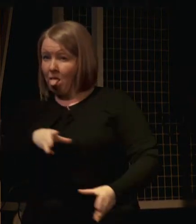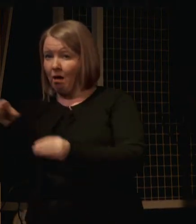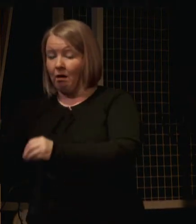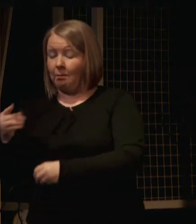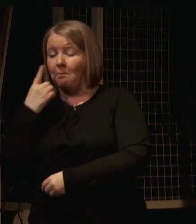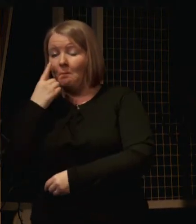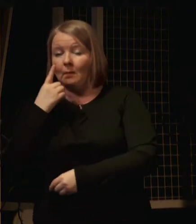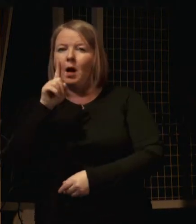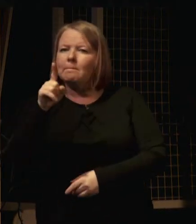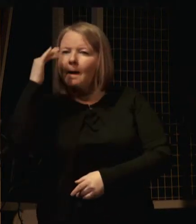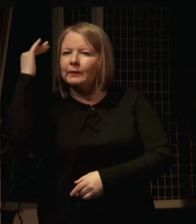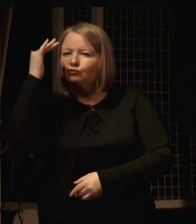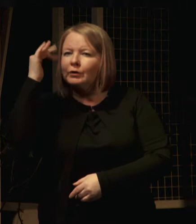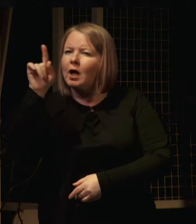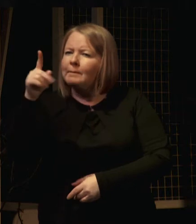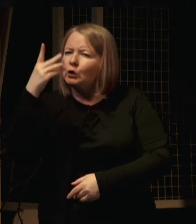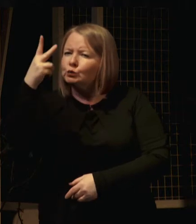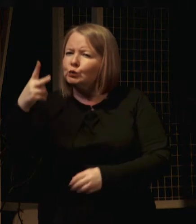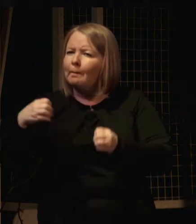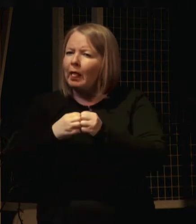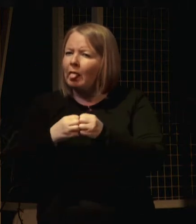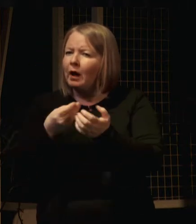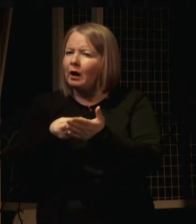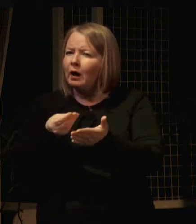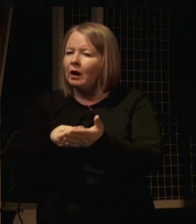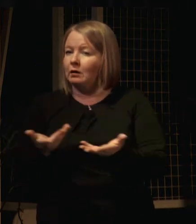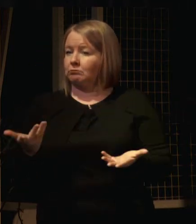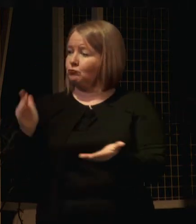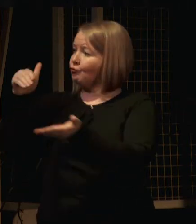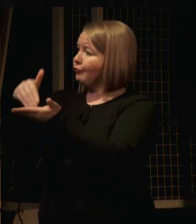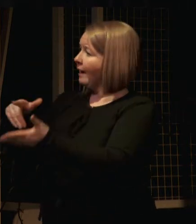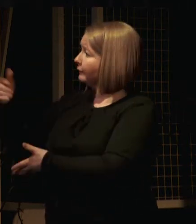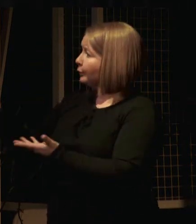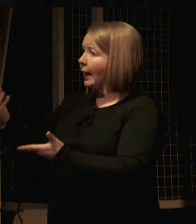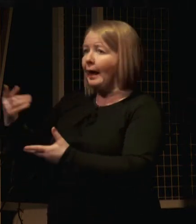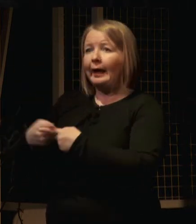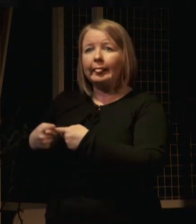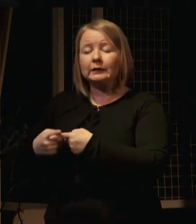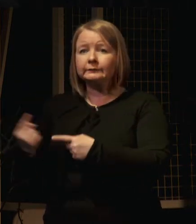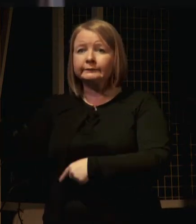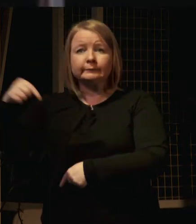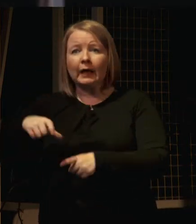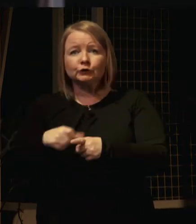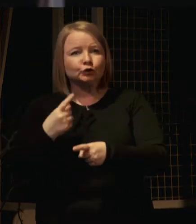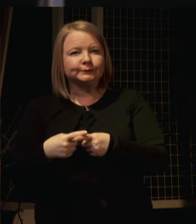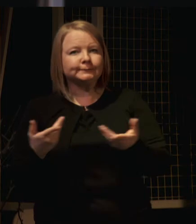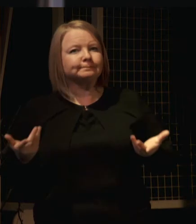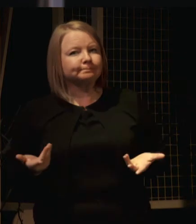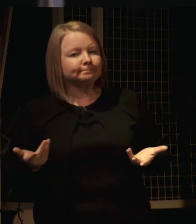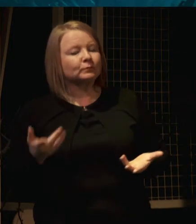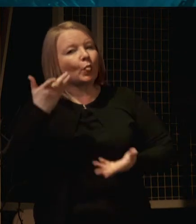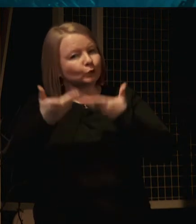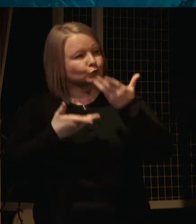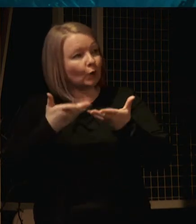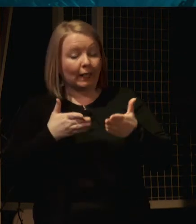where the mystery comes in. What happened to that £2 billion in treasure? It never arrived down in England, and it certainly didn't come back to Dundee. So the story goes, the